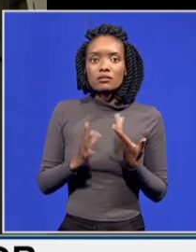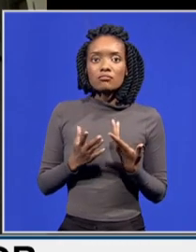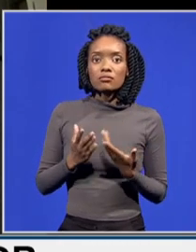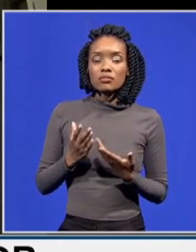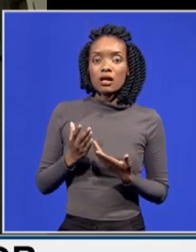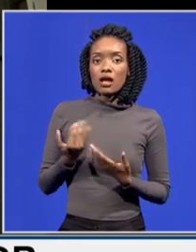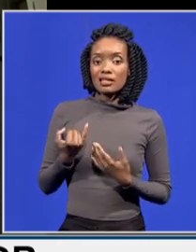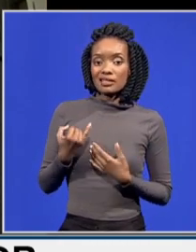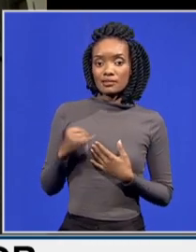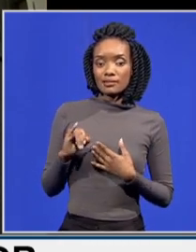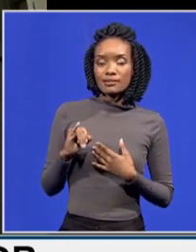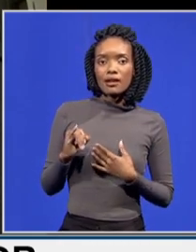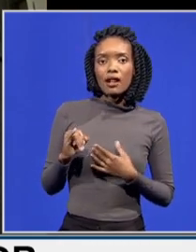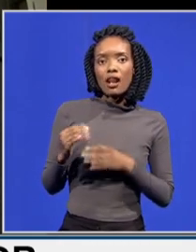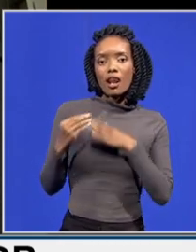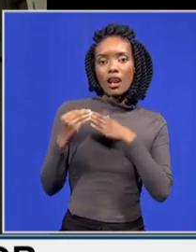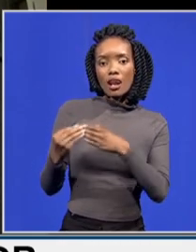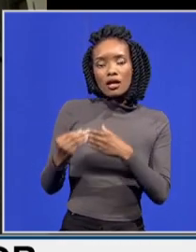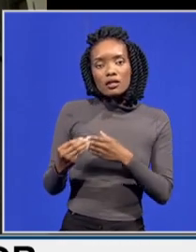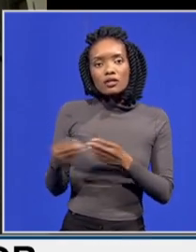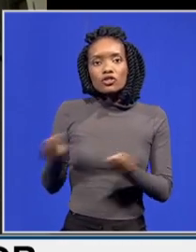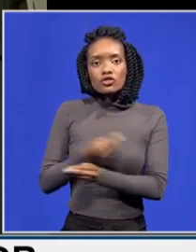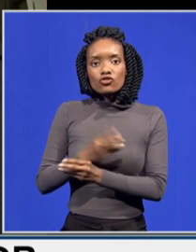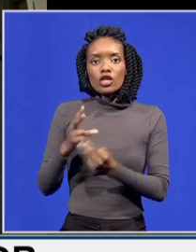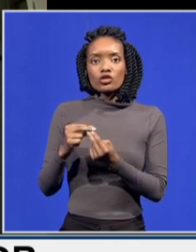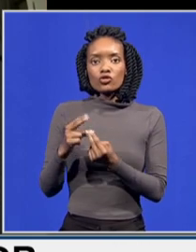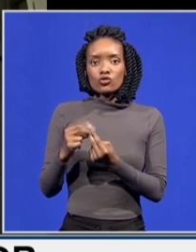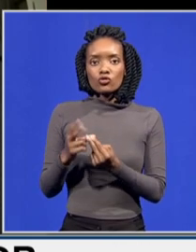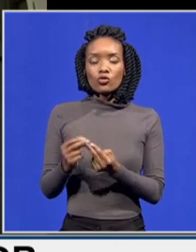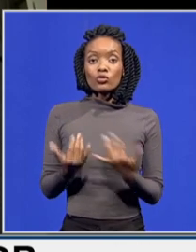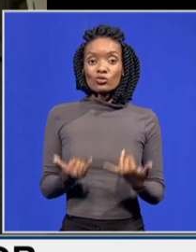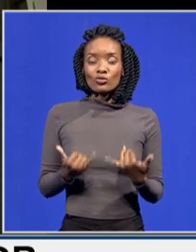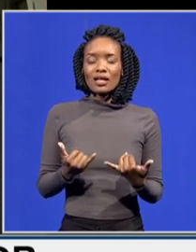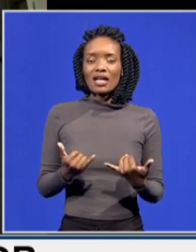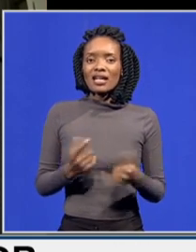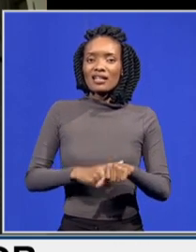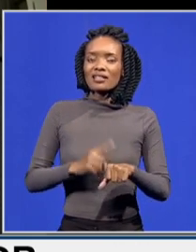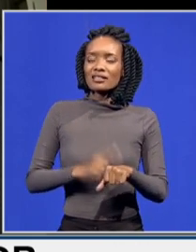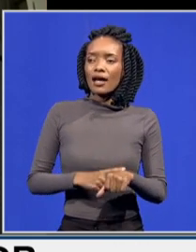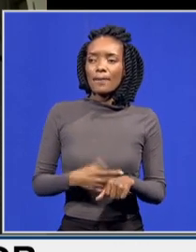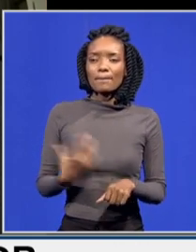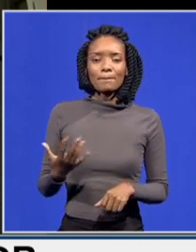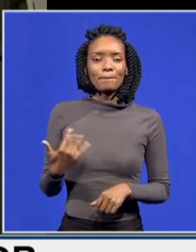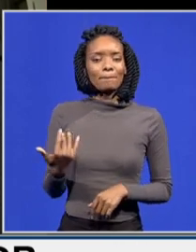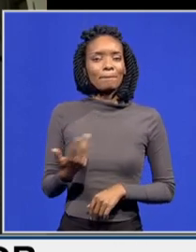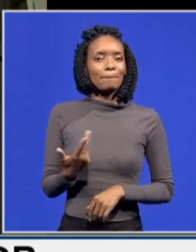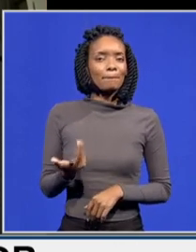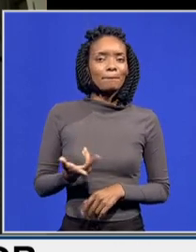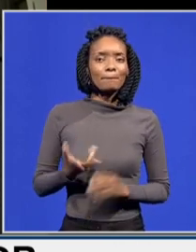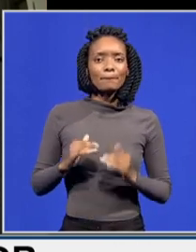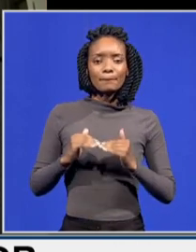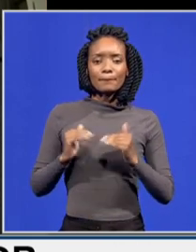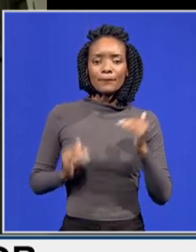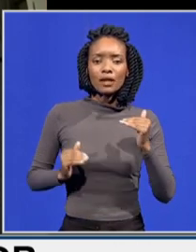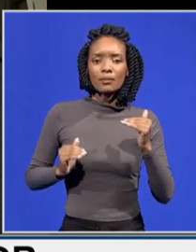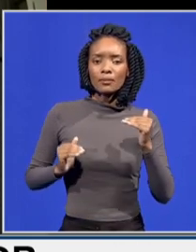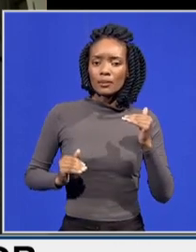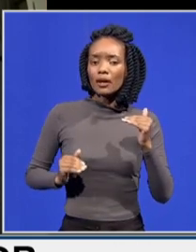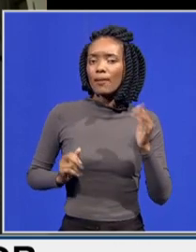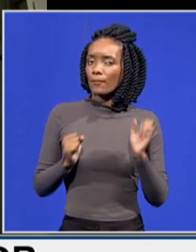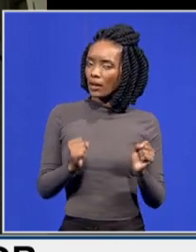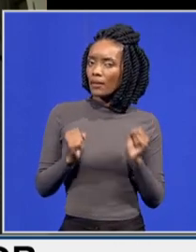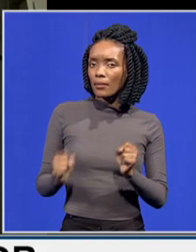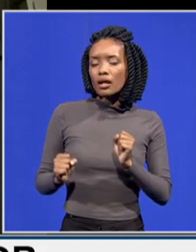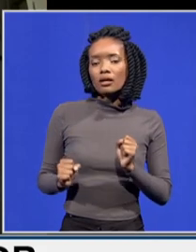speaking and leading trade unions, certainly today in a time when, you know, inequality is still a massive